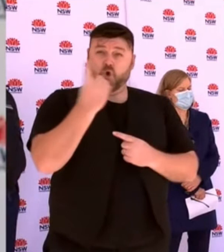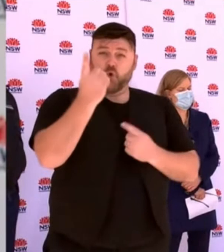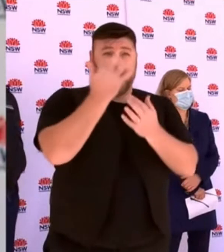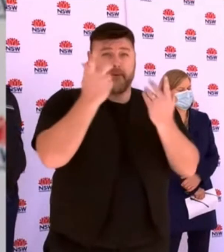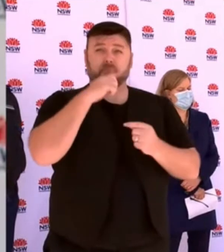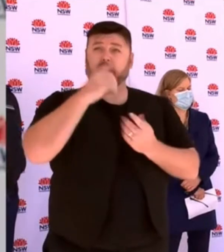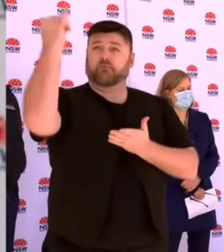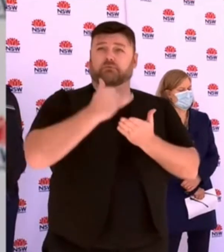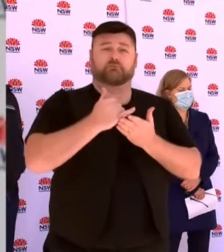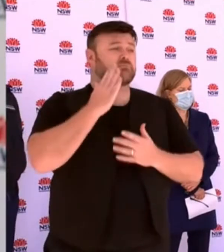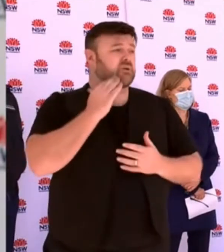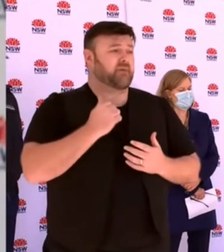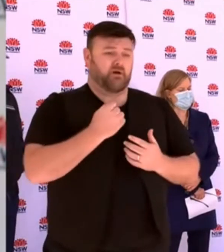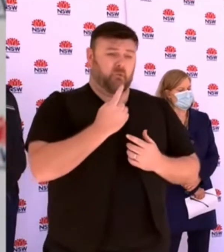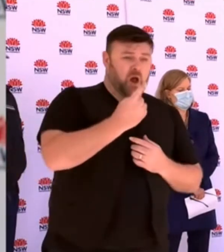a very